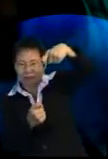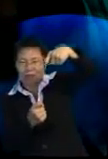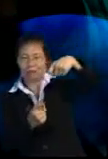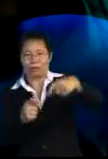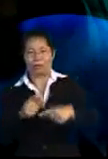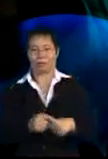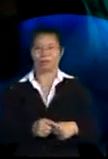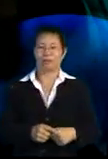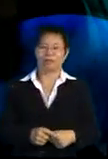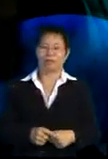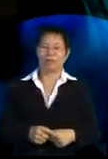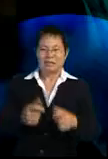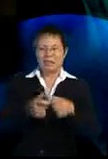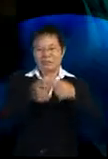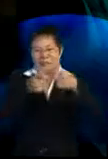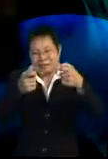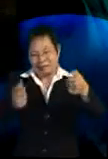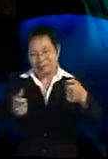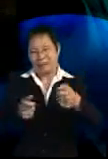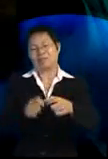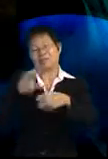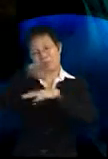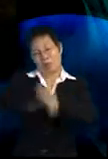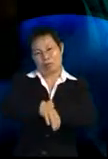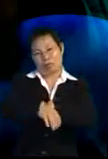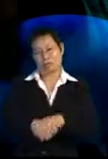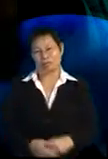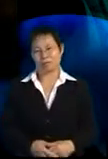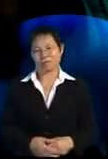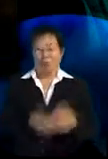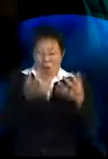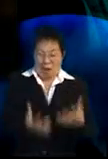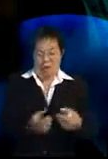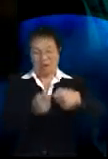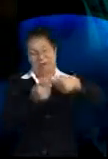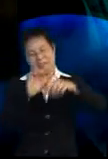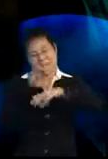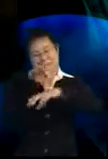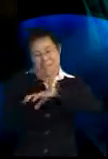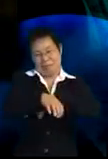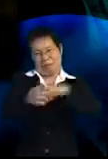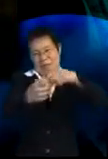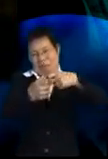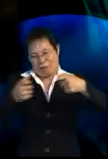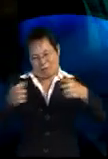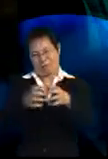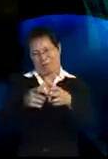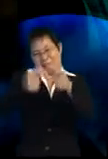object, the greater is the force. Thus, the more the spring stretches.